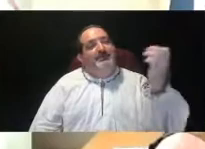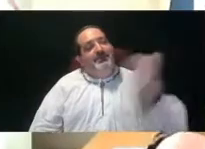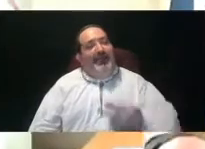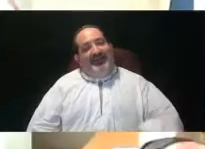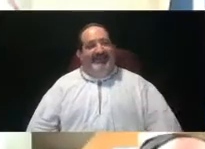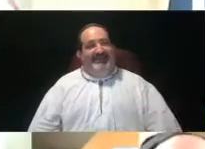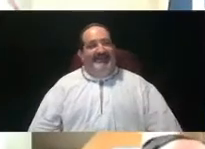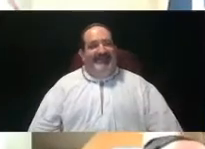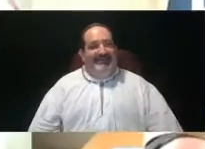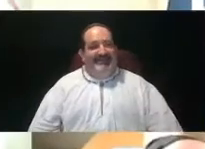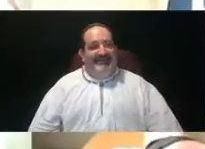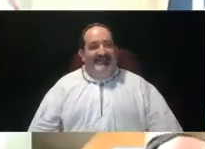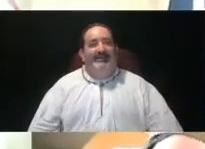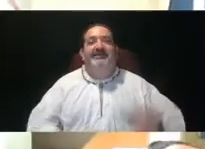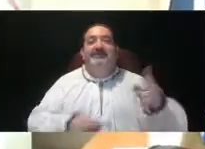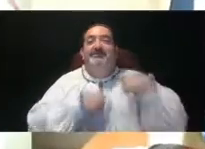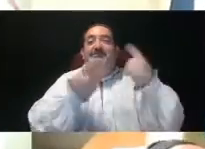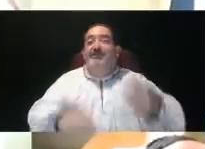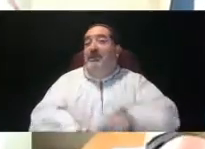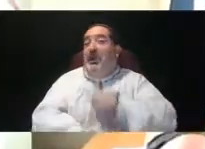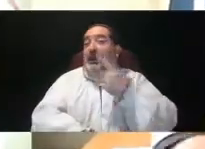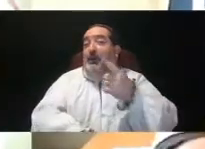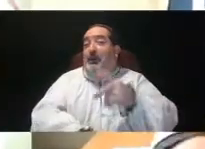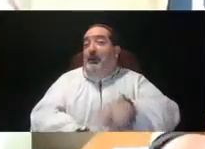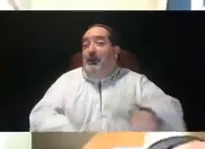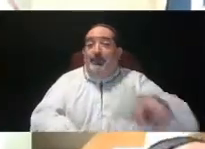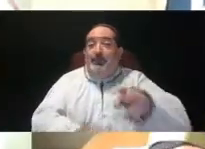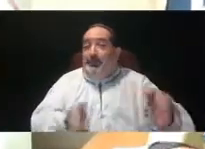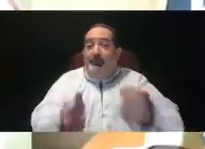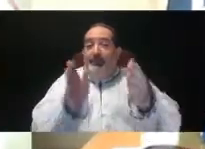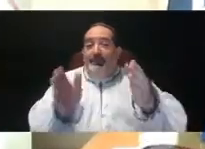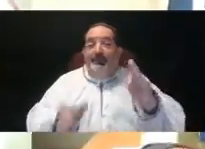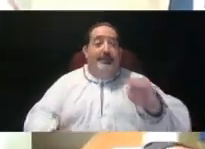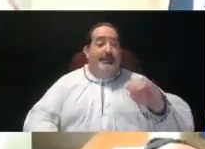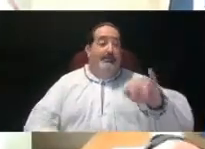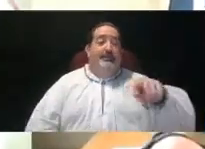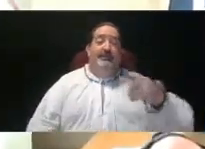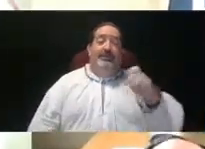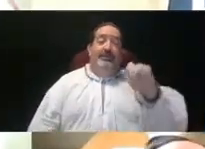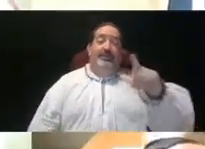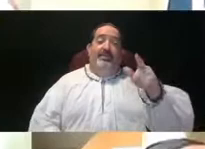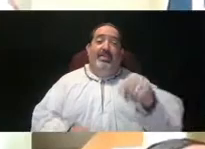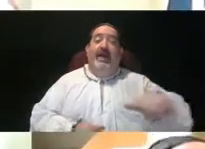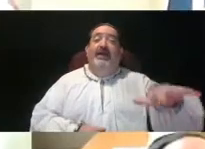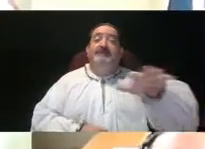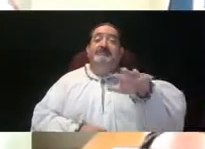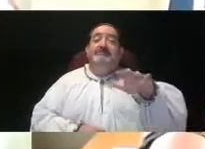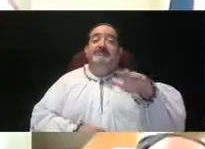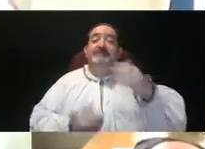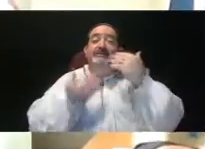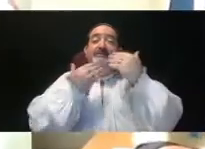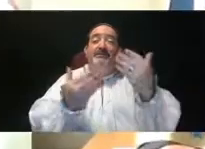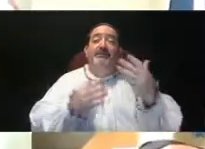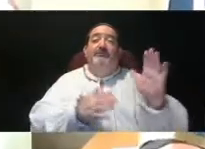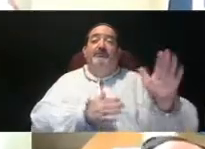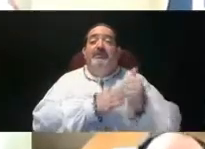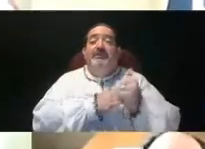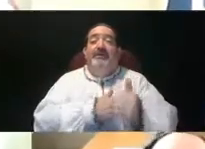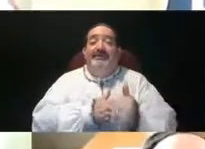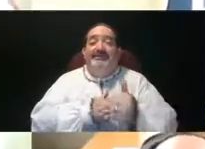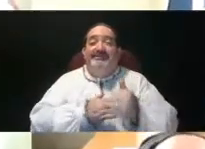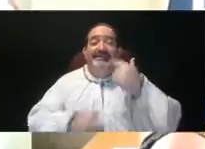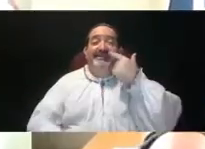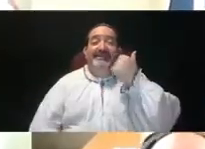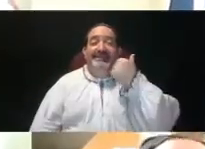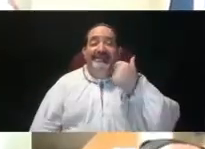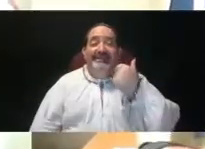back. It's been a long road in our mythical lands, but thank you for your guidance